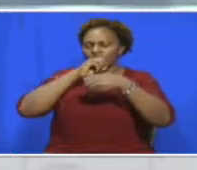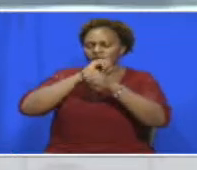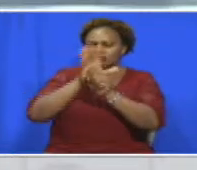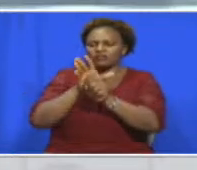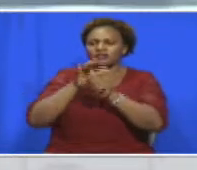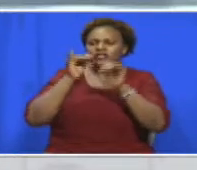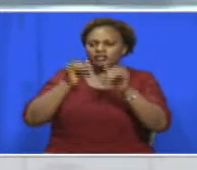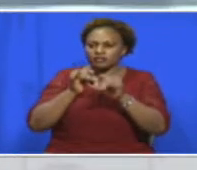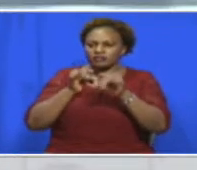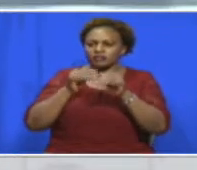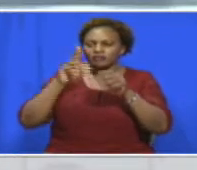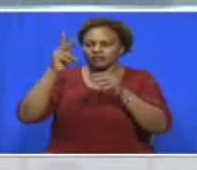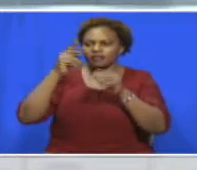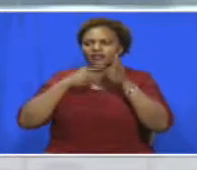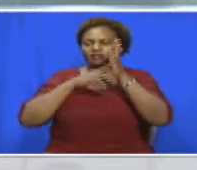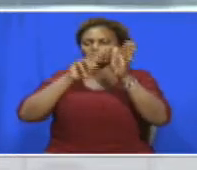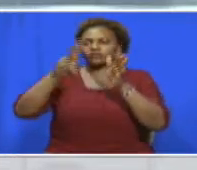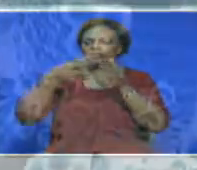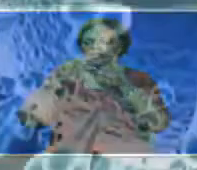Kenya has recorded